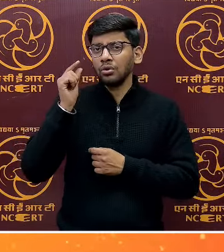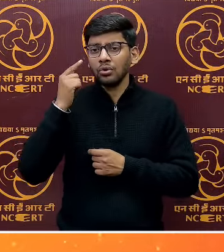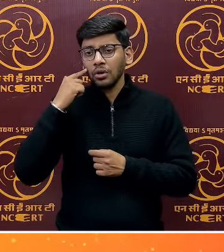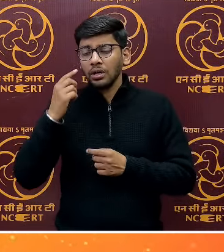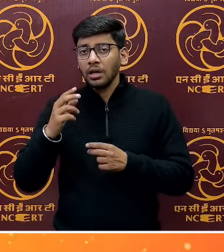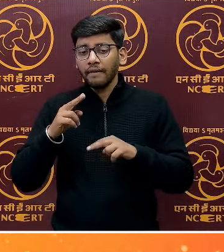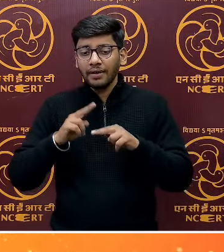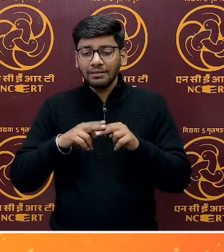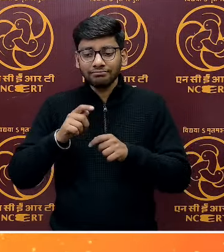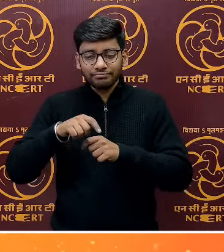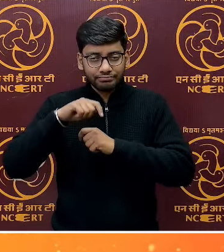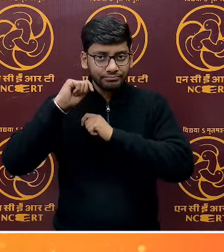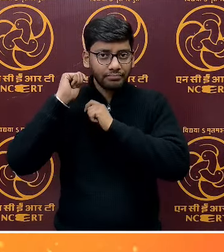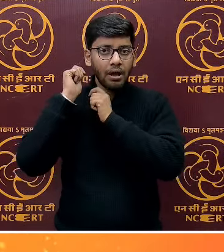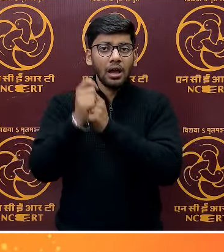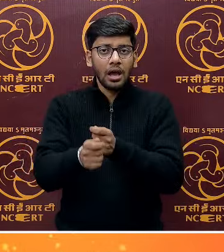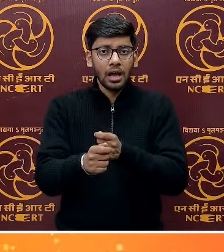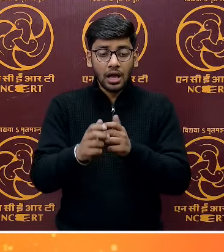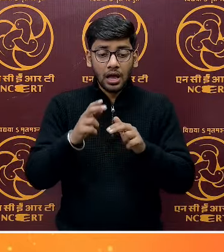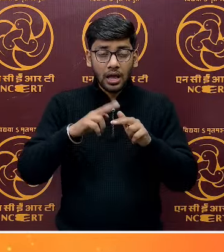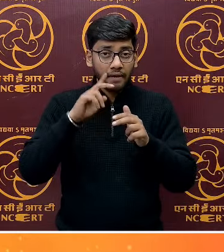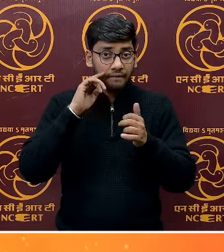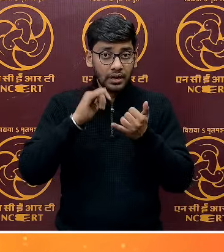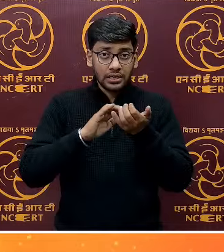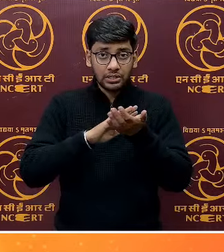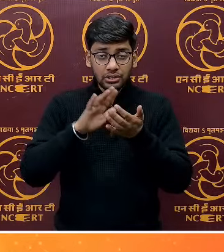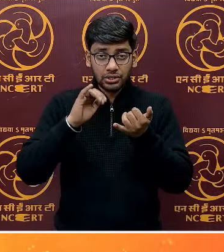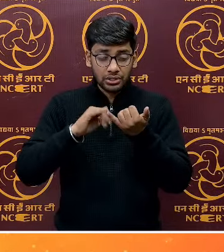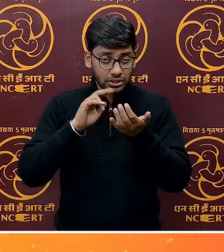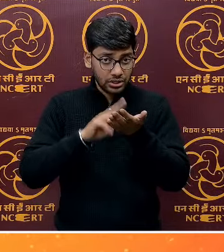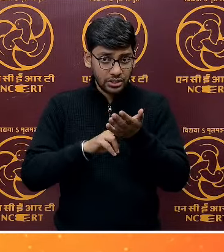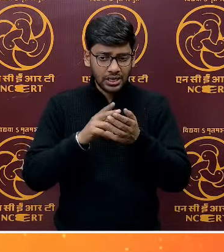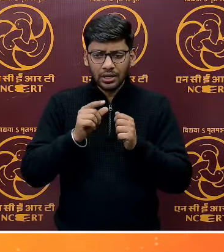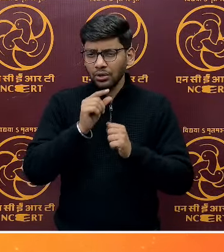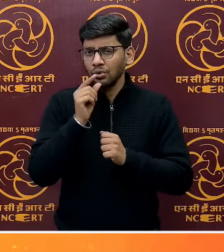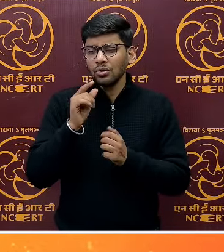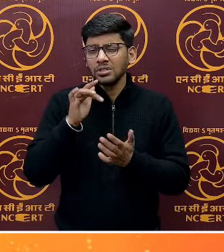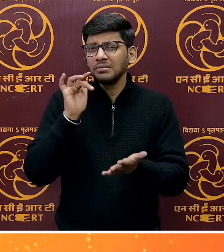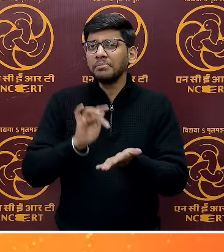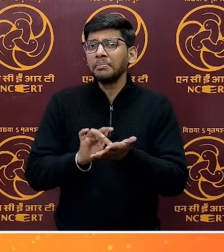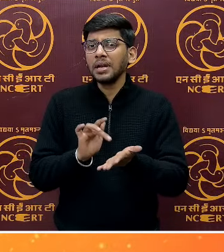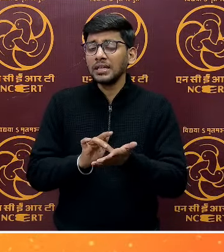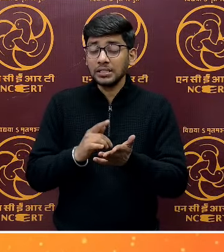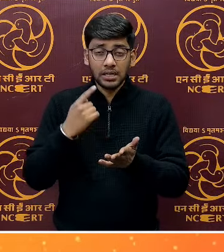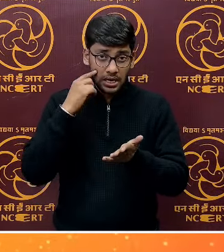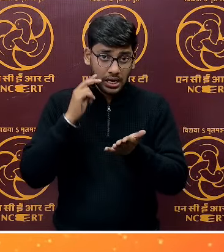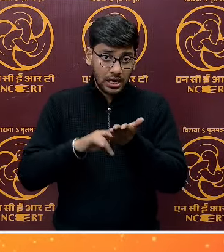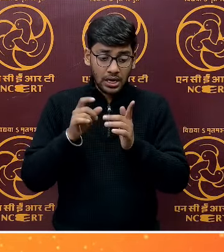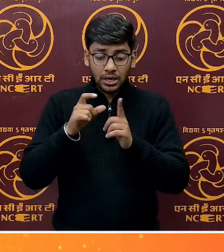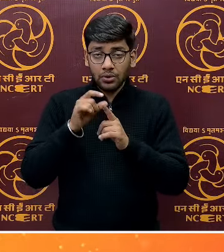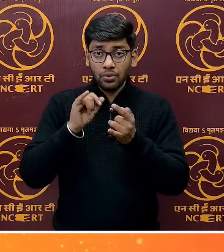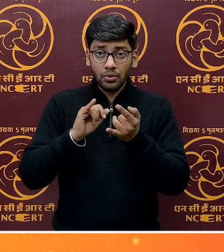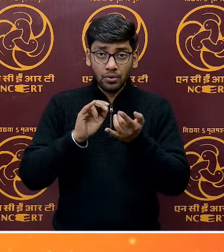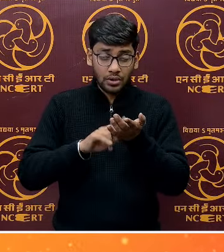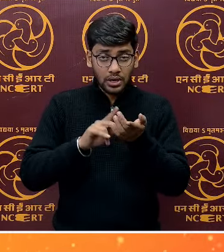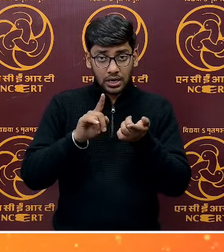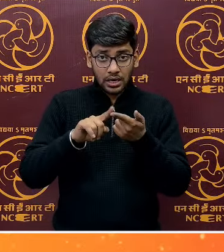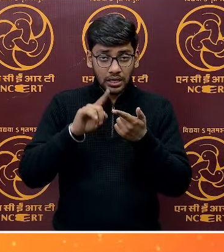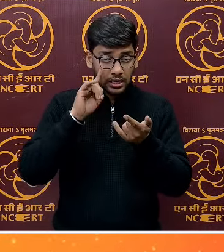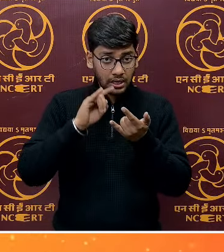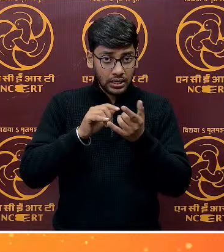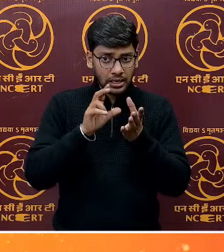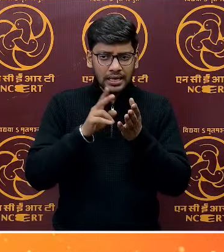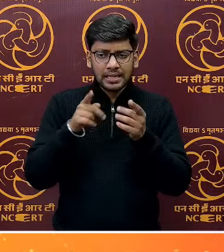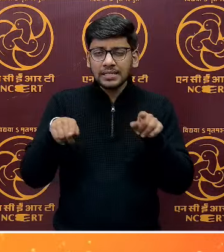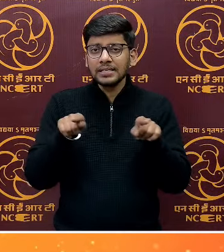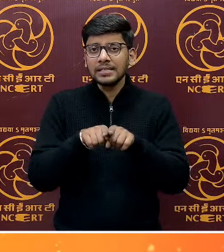like Indonesia and fishing? So on. Yeah, like you spread the net in the water, and similarly you use kite to dip